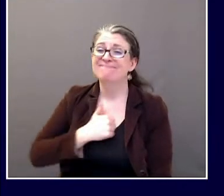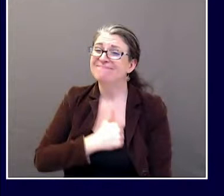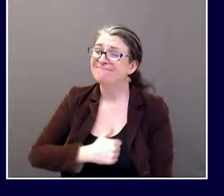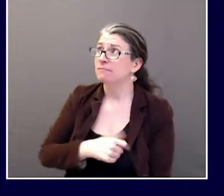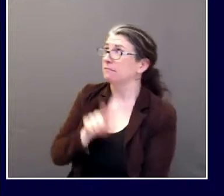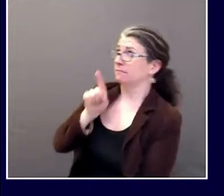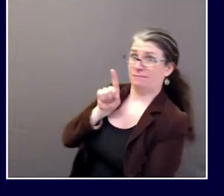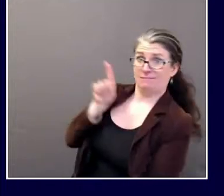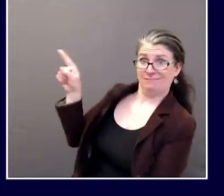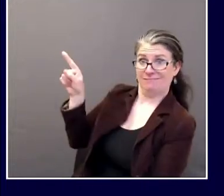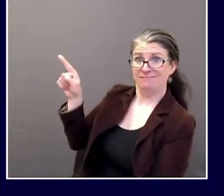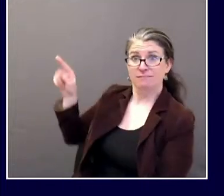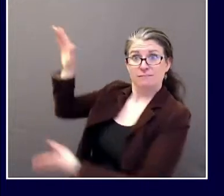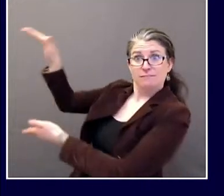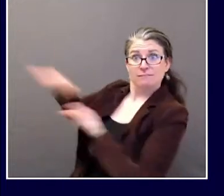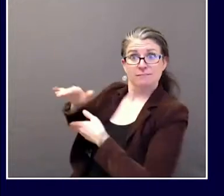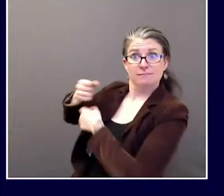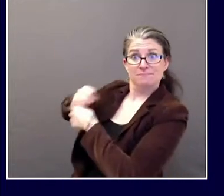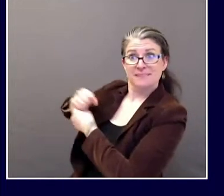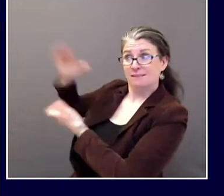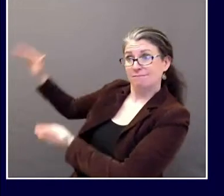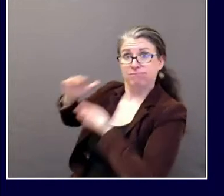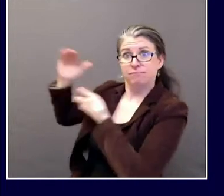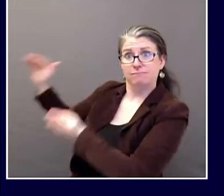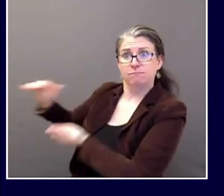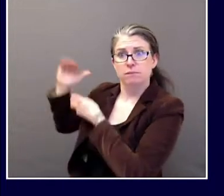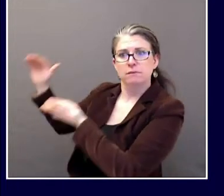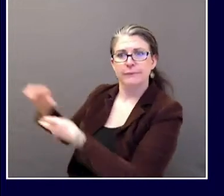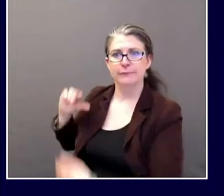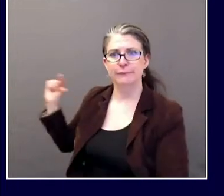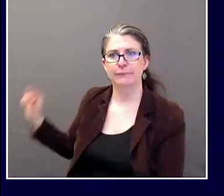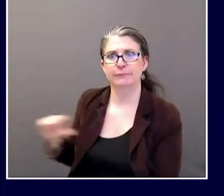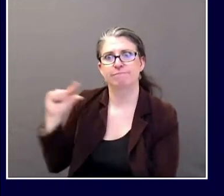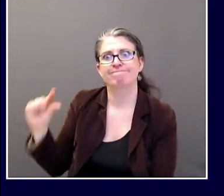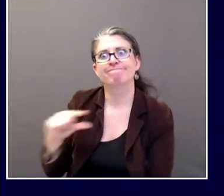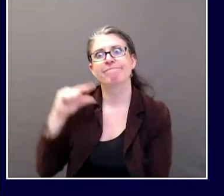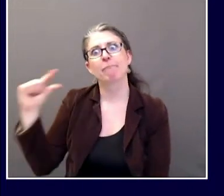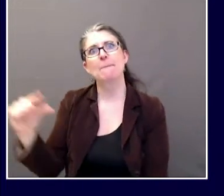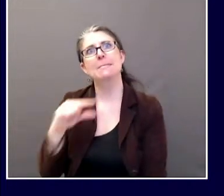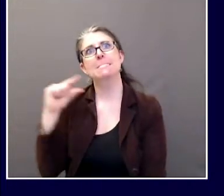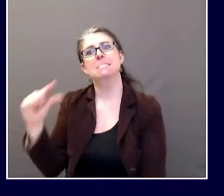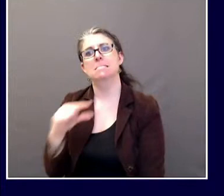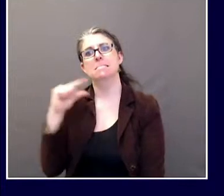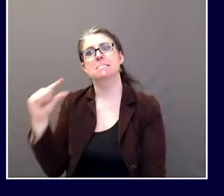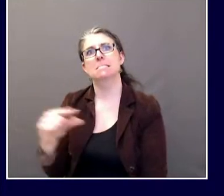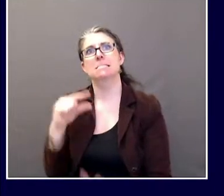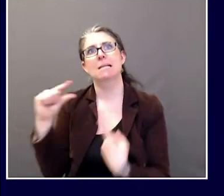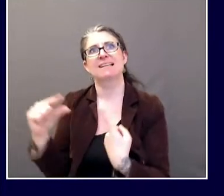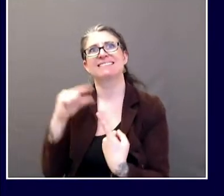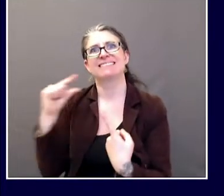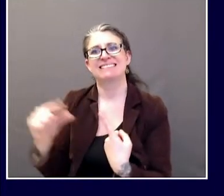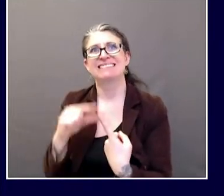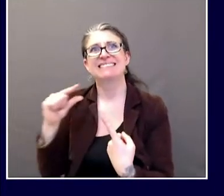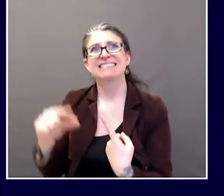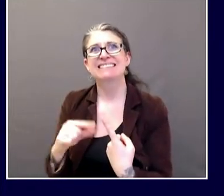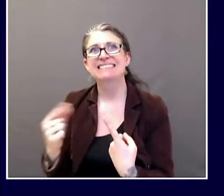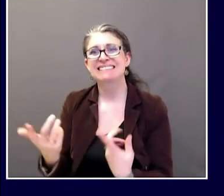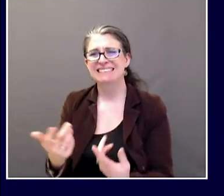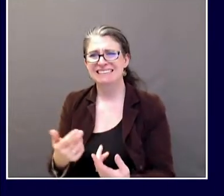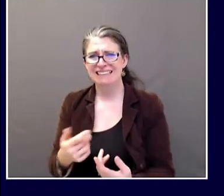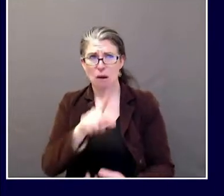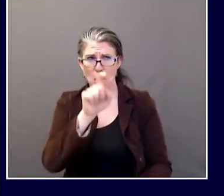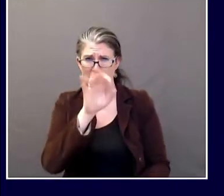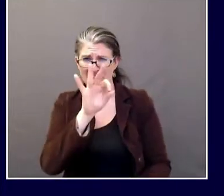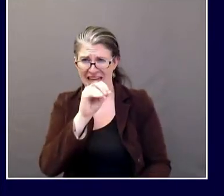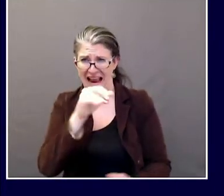week for 190,000 people in front of us, just 70 and over. That remains our principal constraint, but